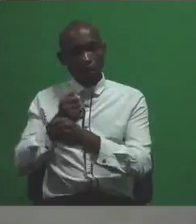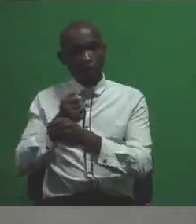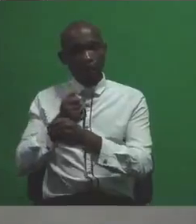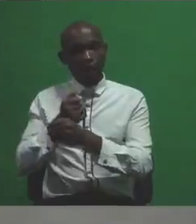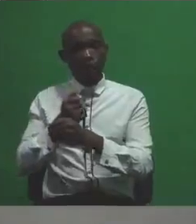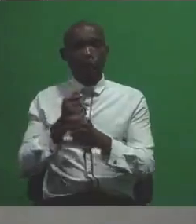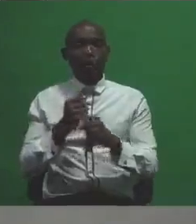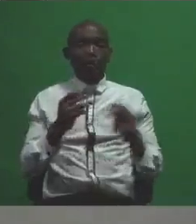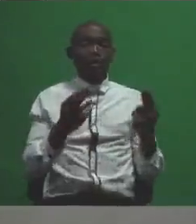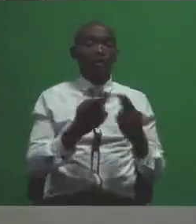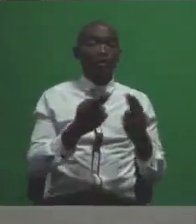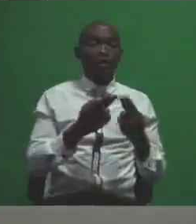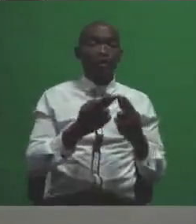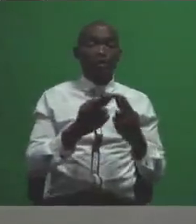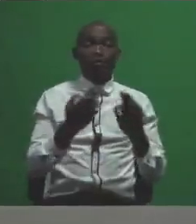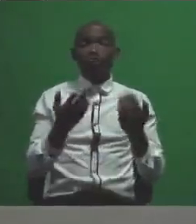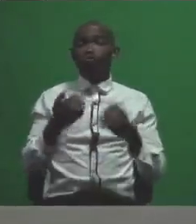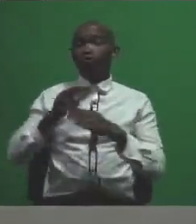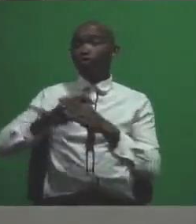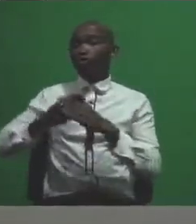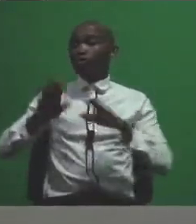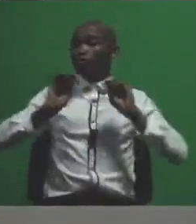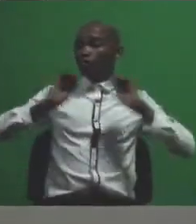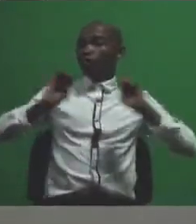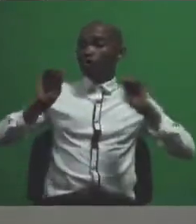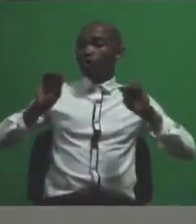and also for teaching.